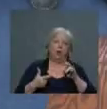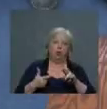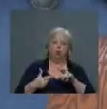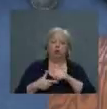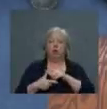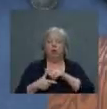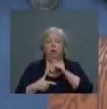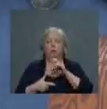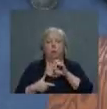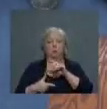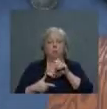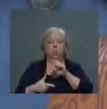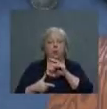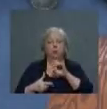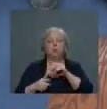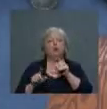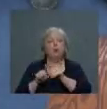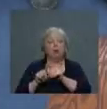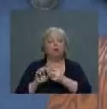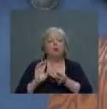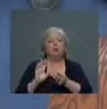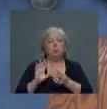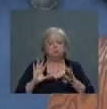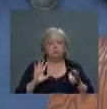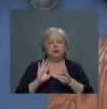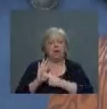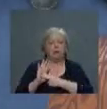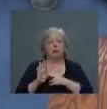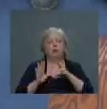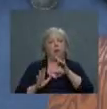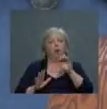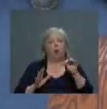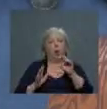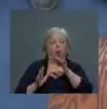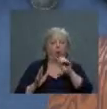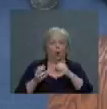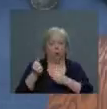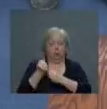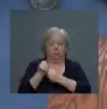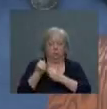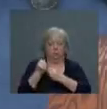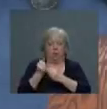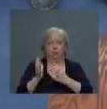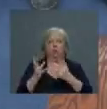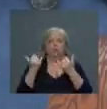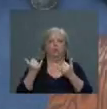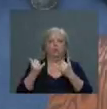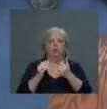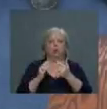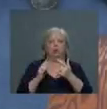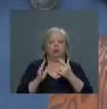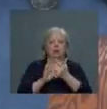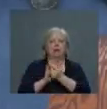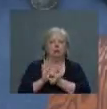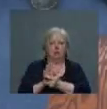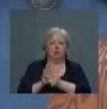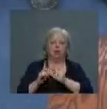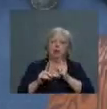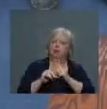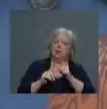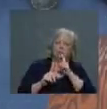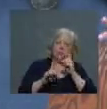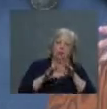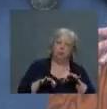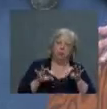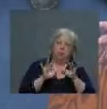Bozeman is also signed on as a co-sponsor in some of the current legislation. But it's important in this type of issue to